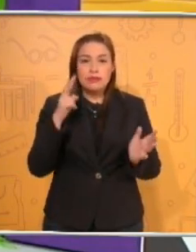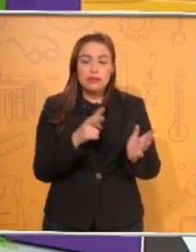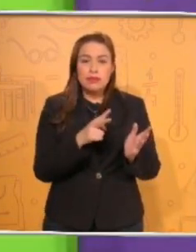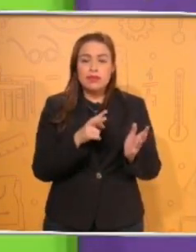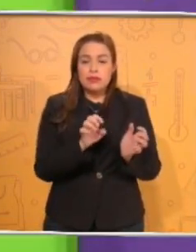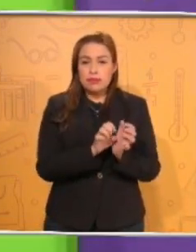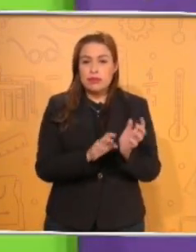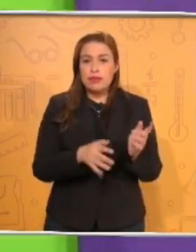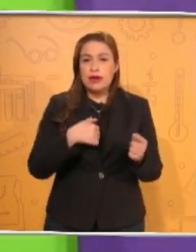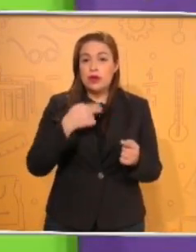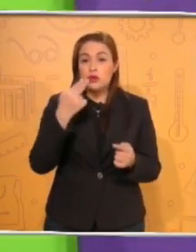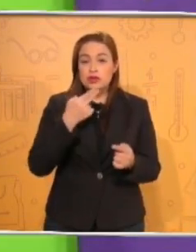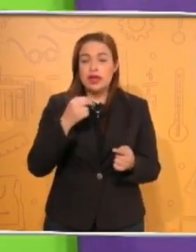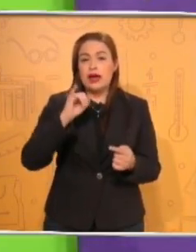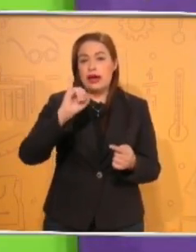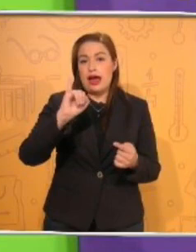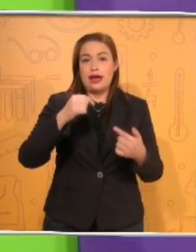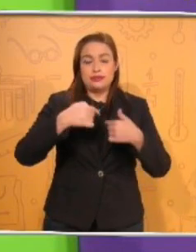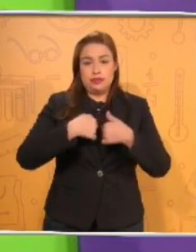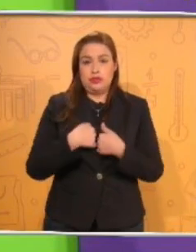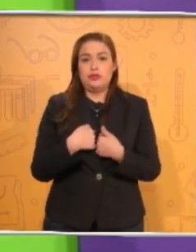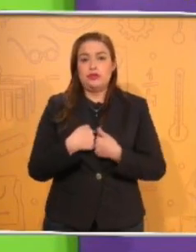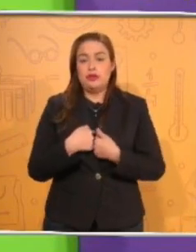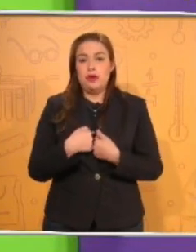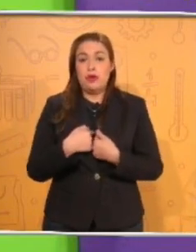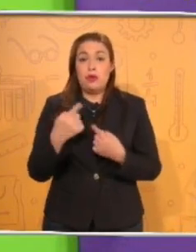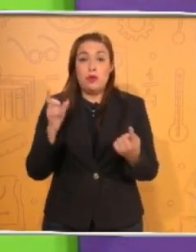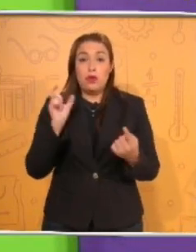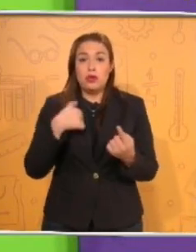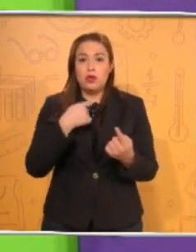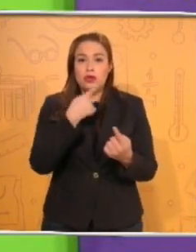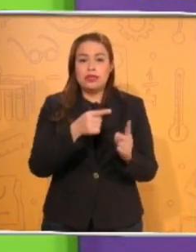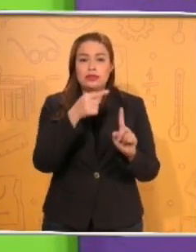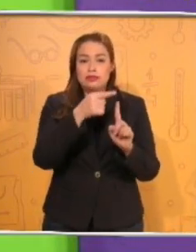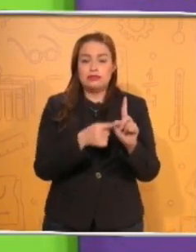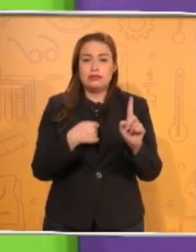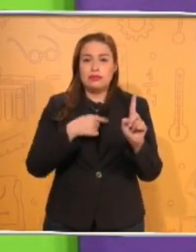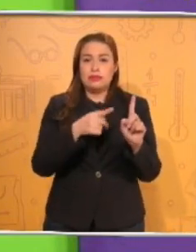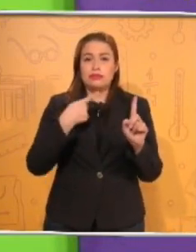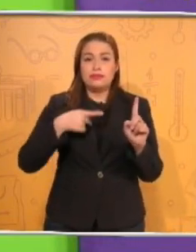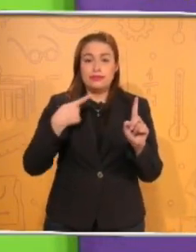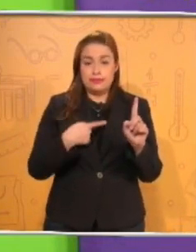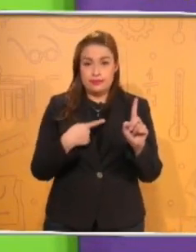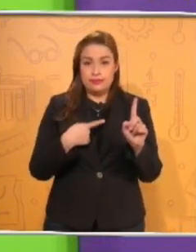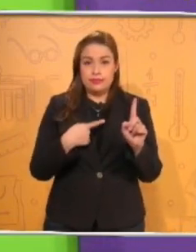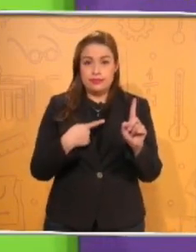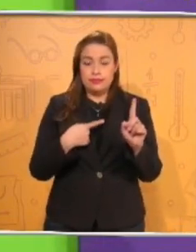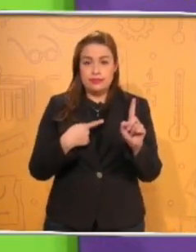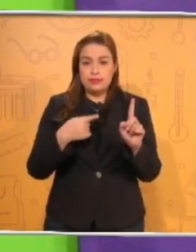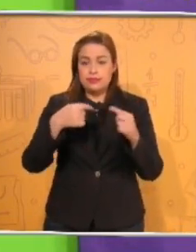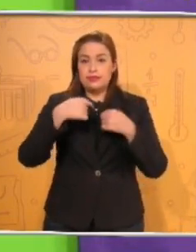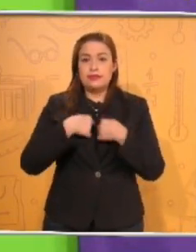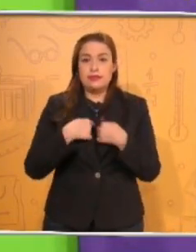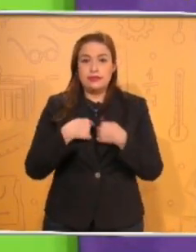I, personal pronoun, when you refer in personal pronoun.